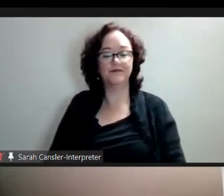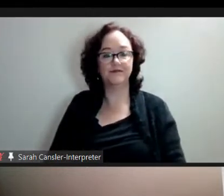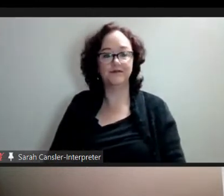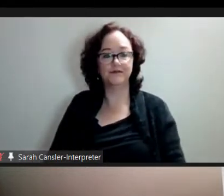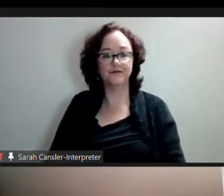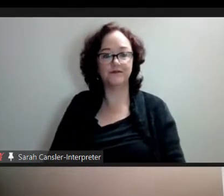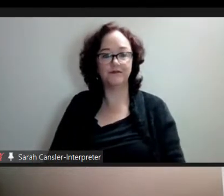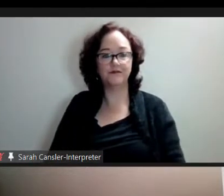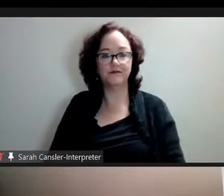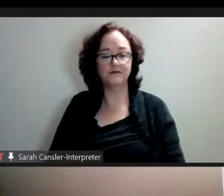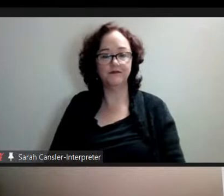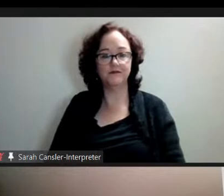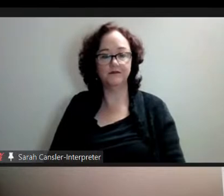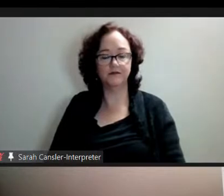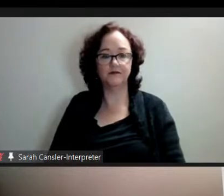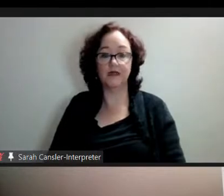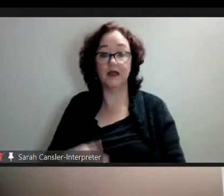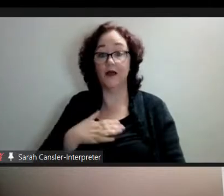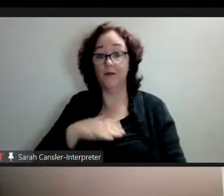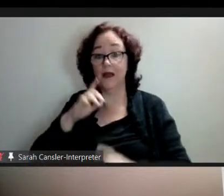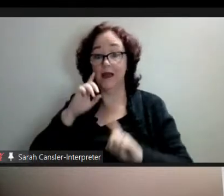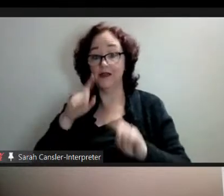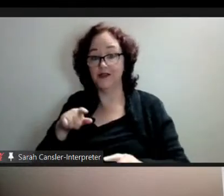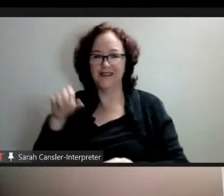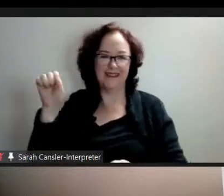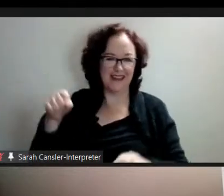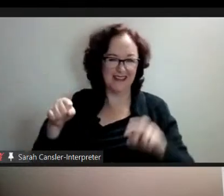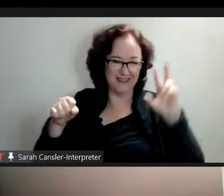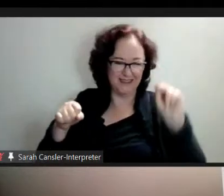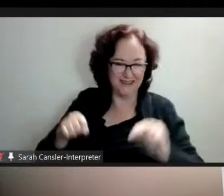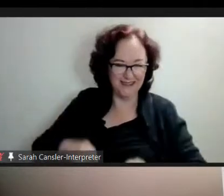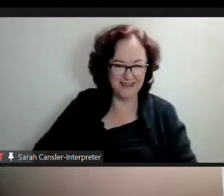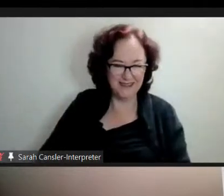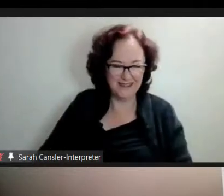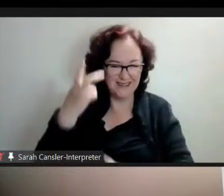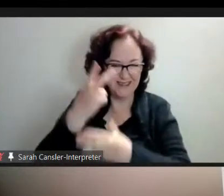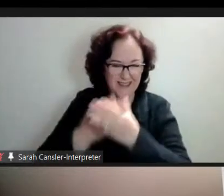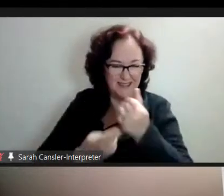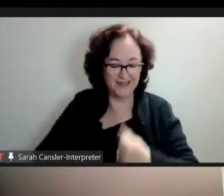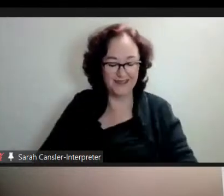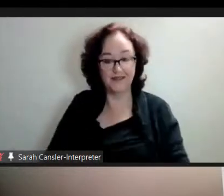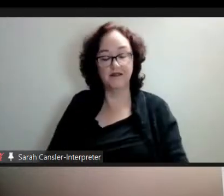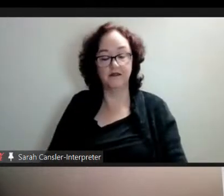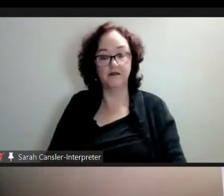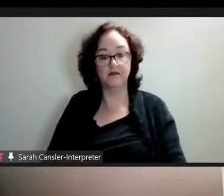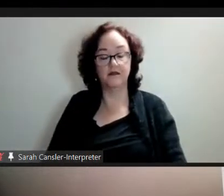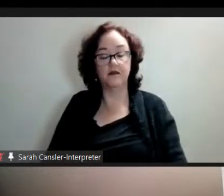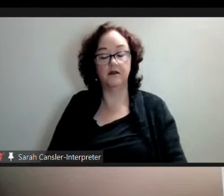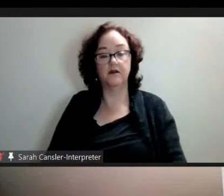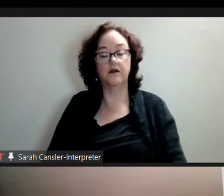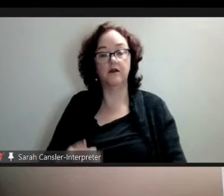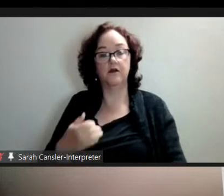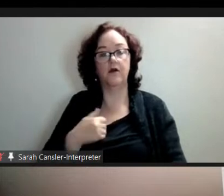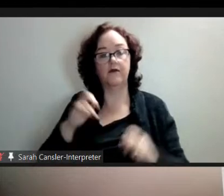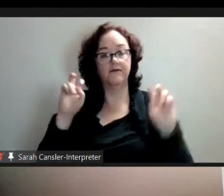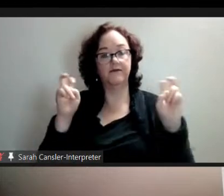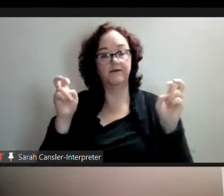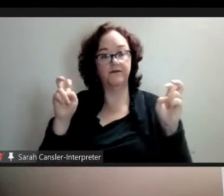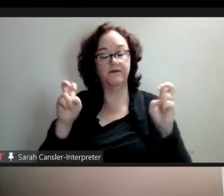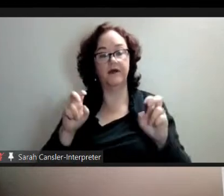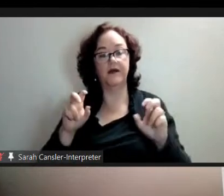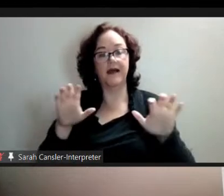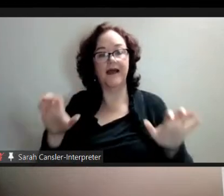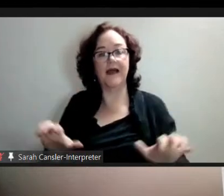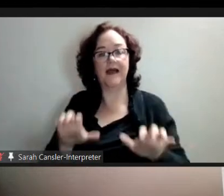My answer is going to be yes and no. Okay, we have the what we call the active map in the center of